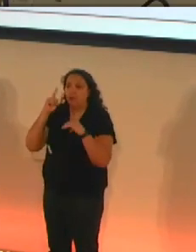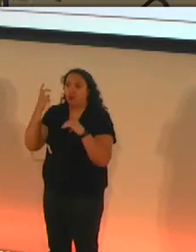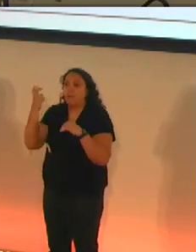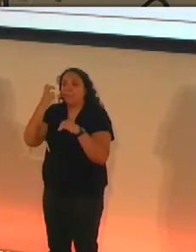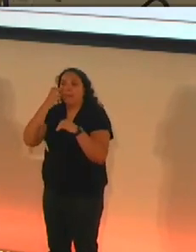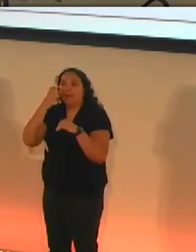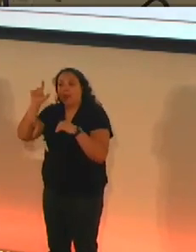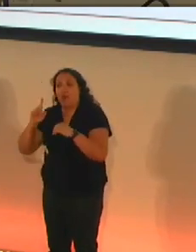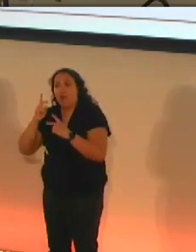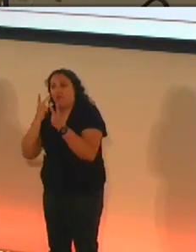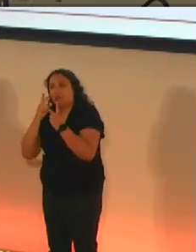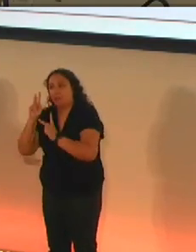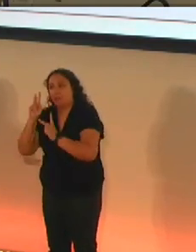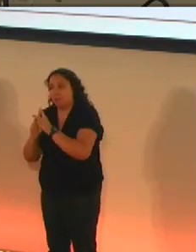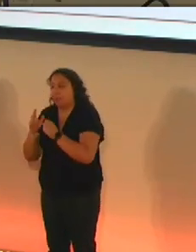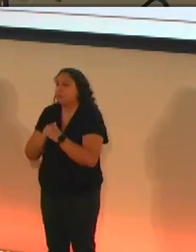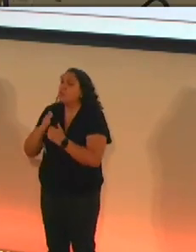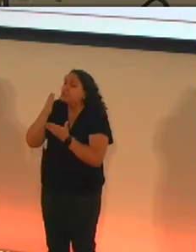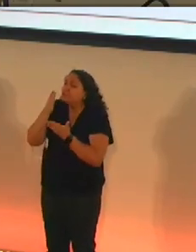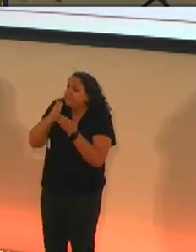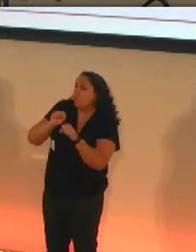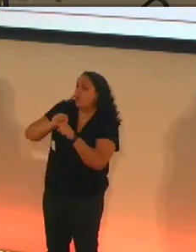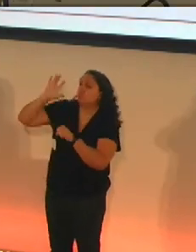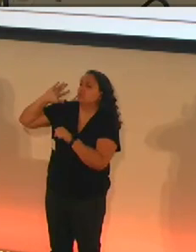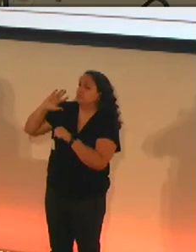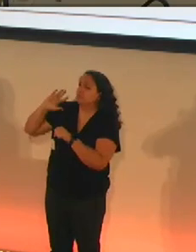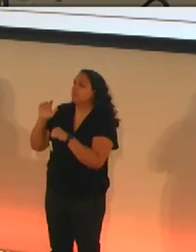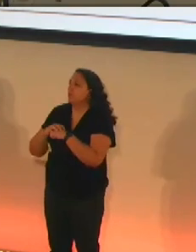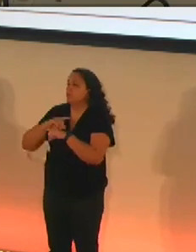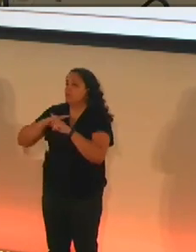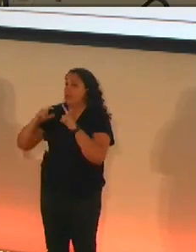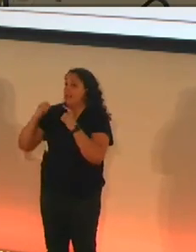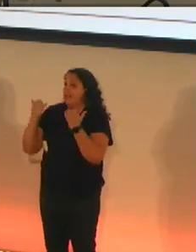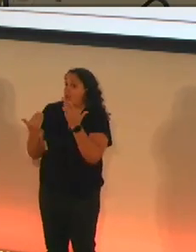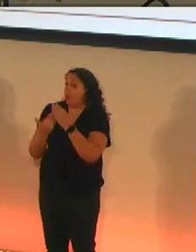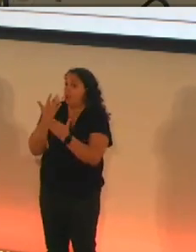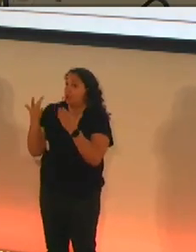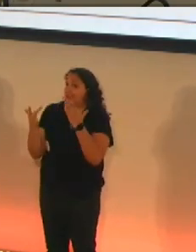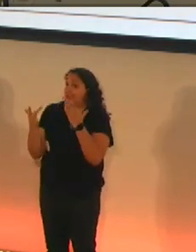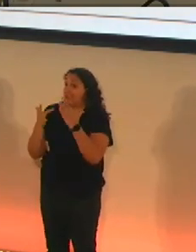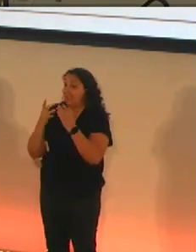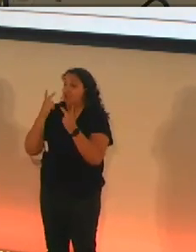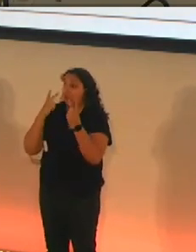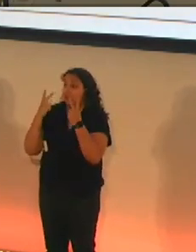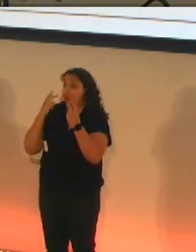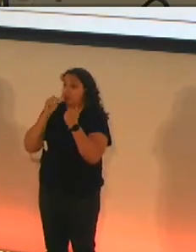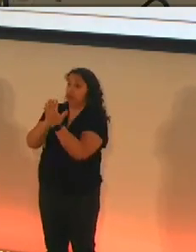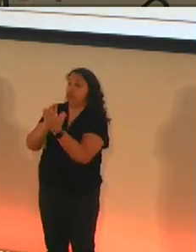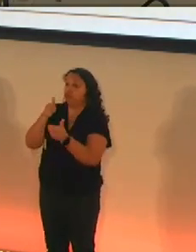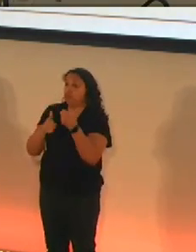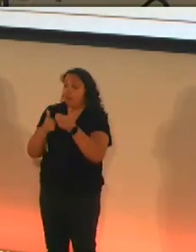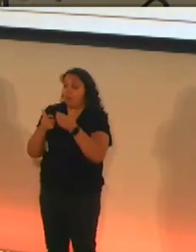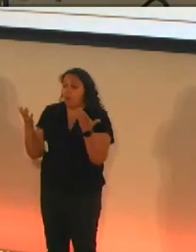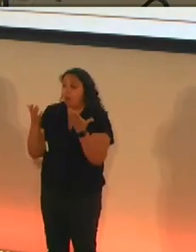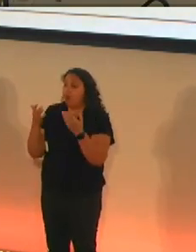people. There has been prior work in this area before, but today we want to tell you about a new technique that we explore to address this problem, which is using a